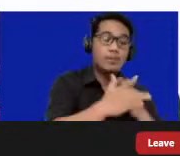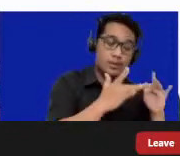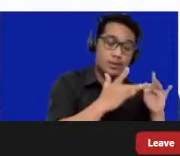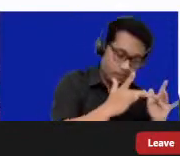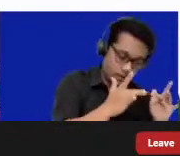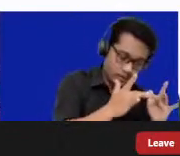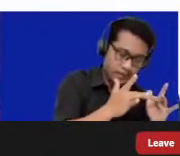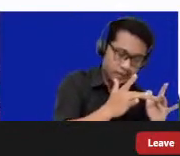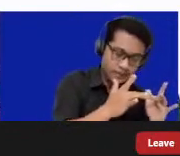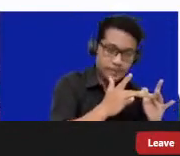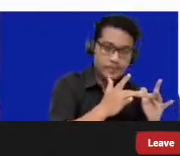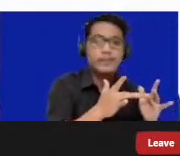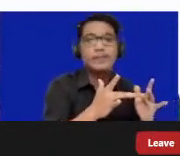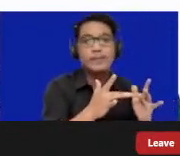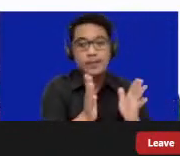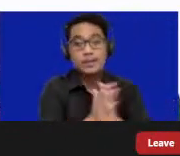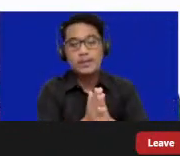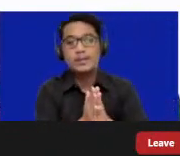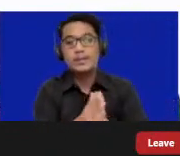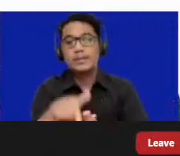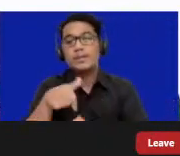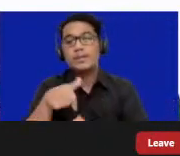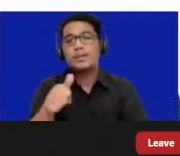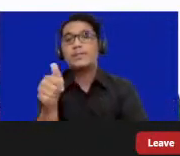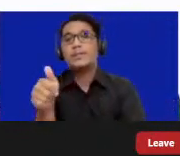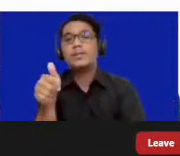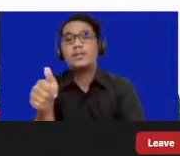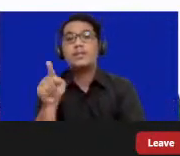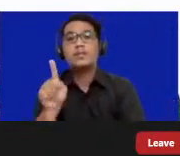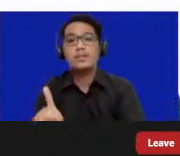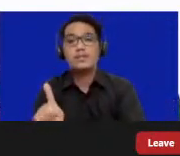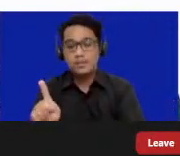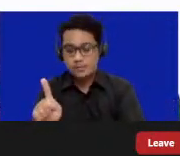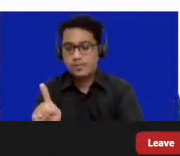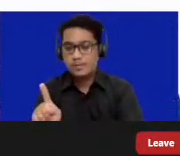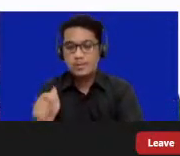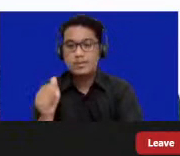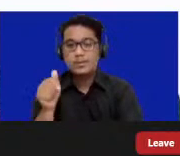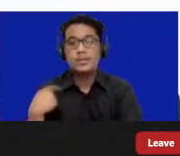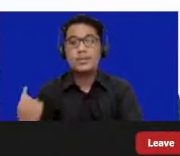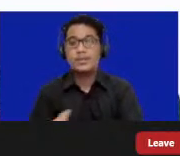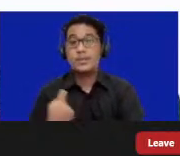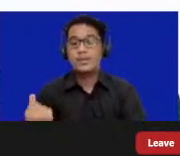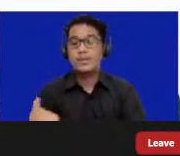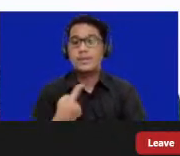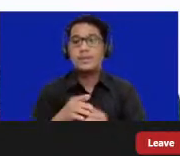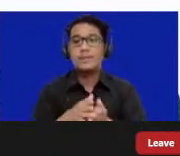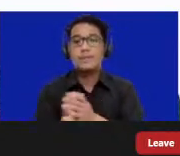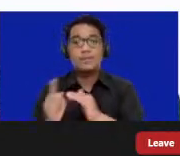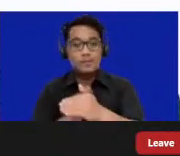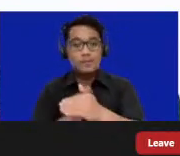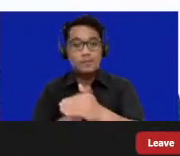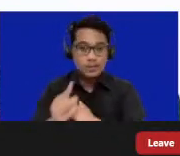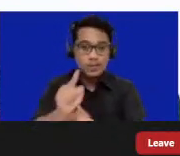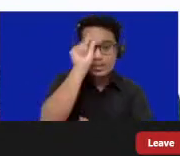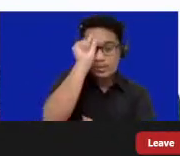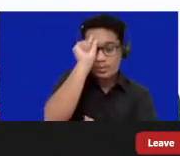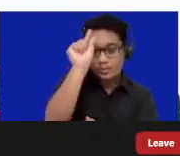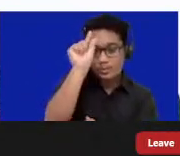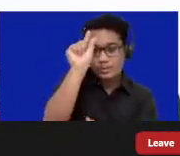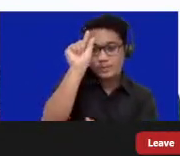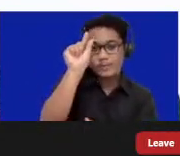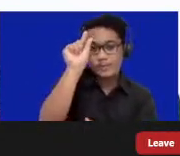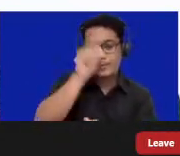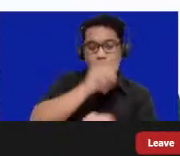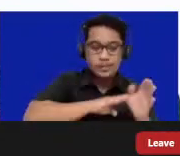we can invest on in trying to enabling the learning experiences. And I think you also mentioned